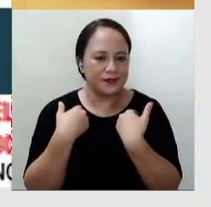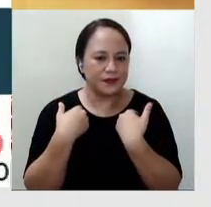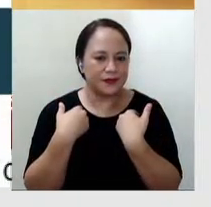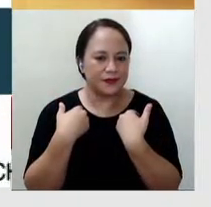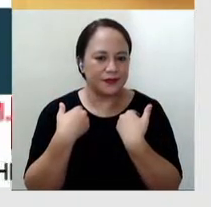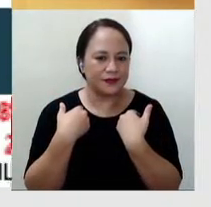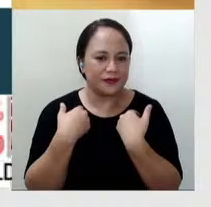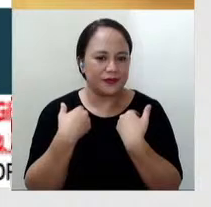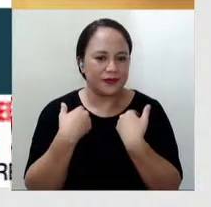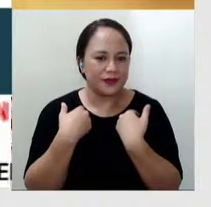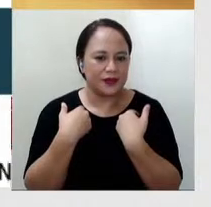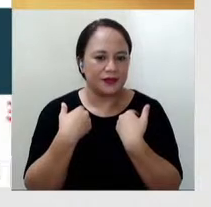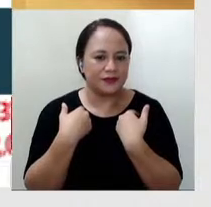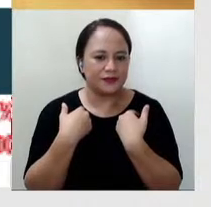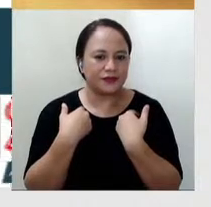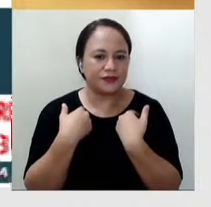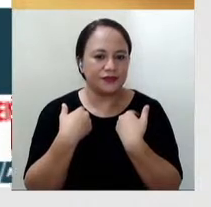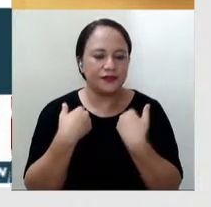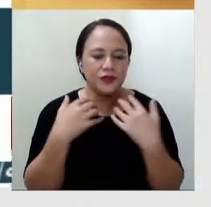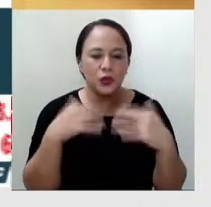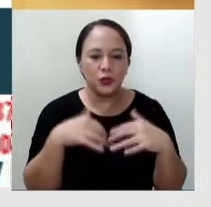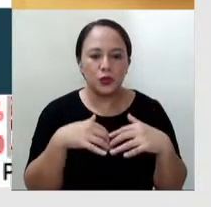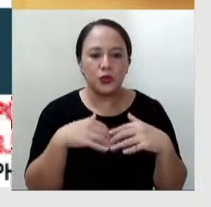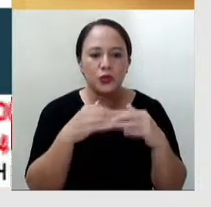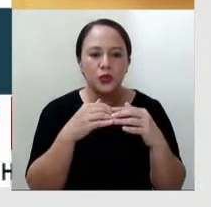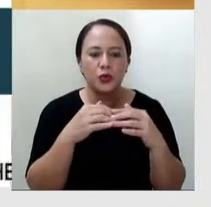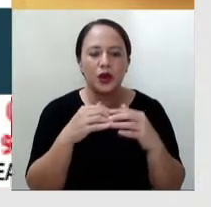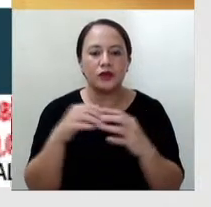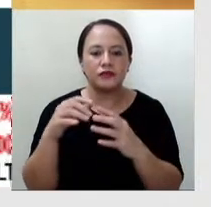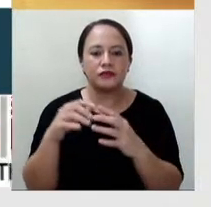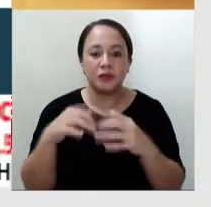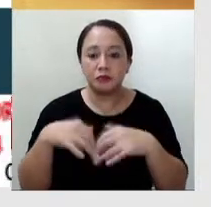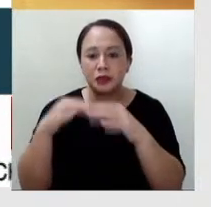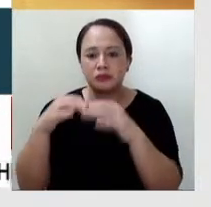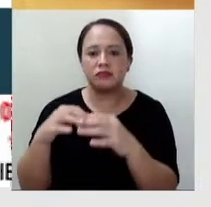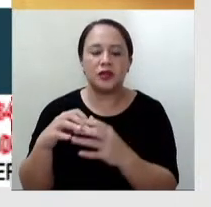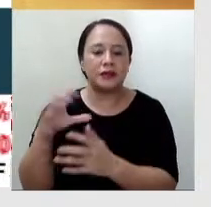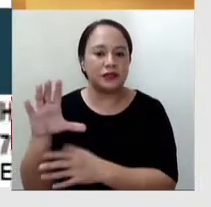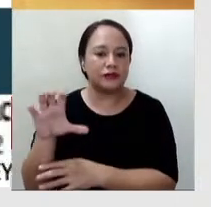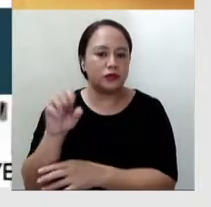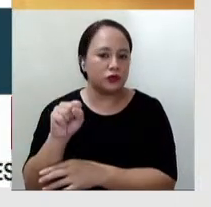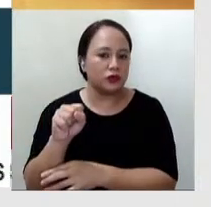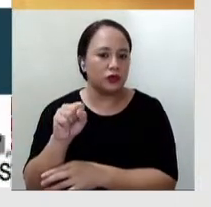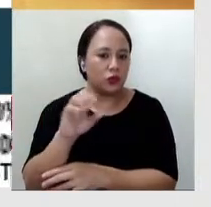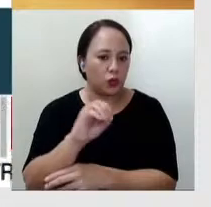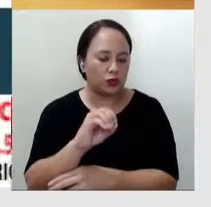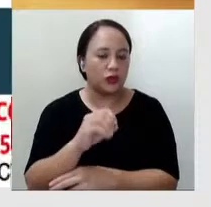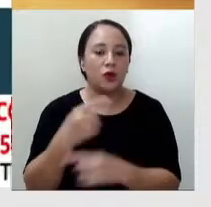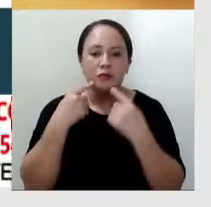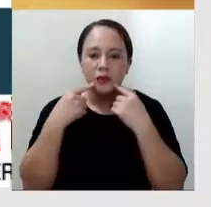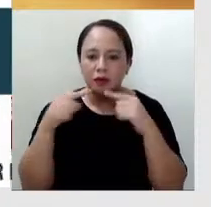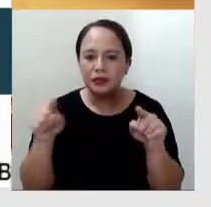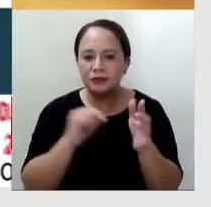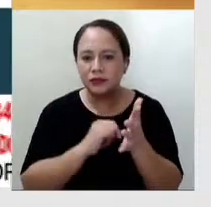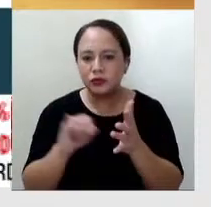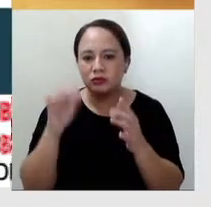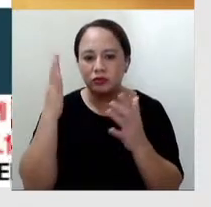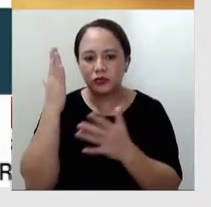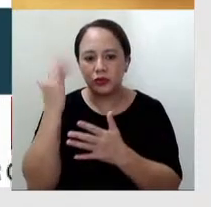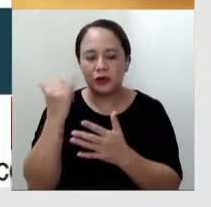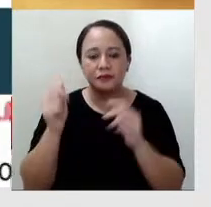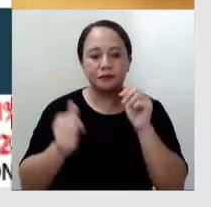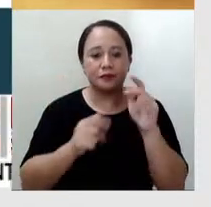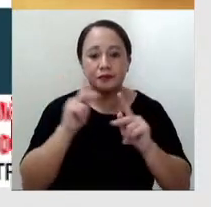of building up of civil society, of public institutions in which the people